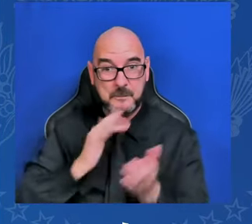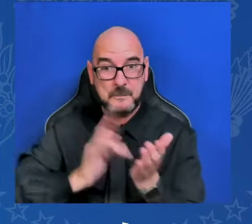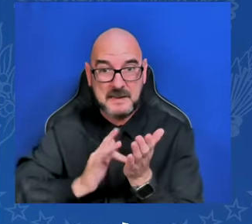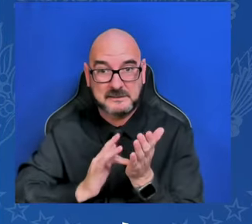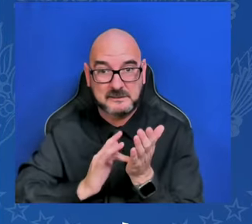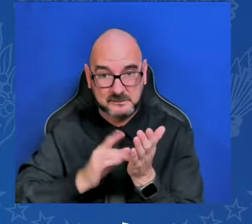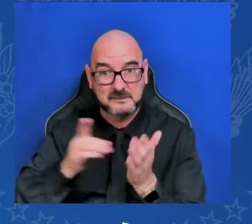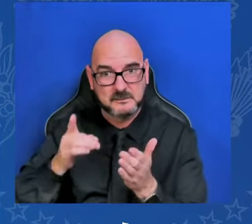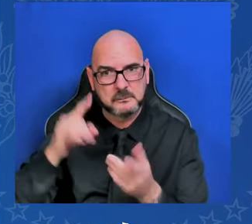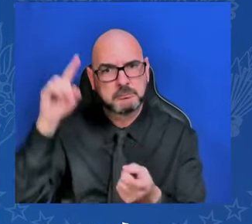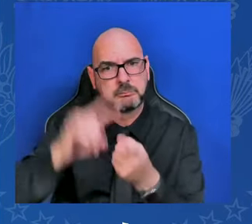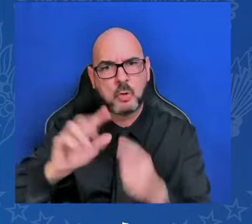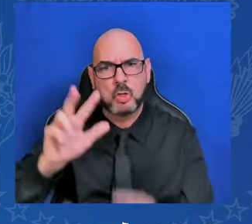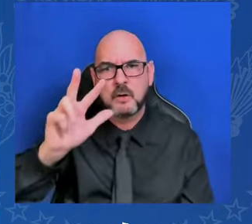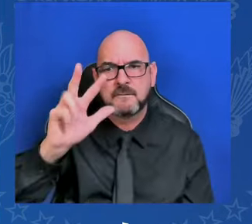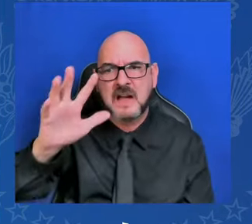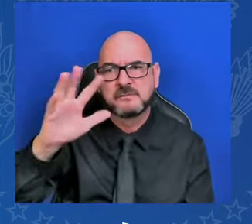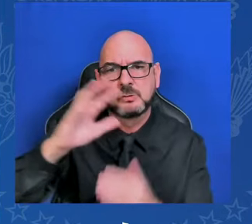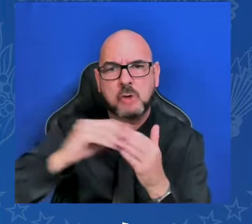Americans.